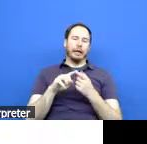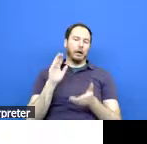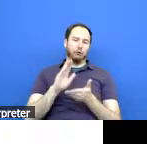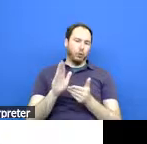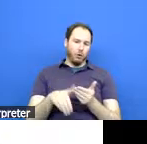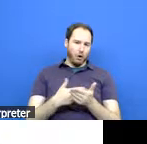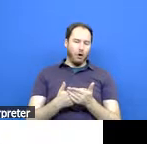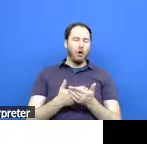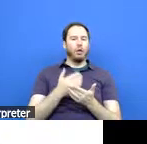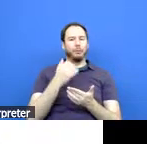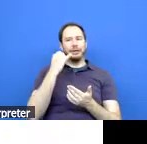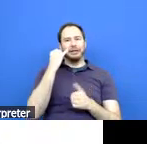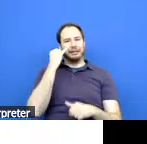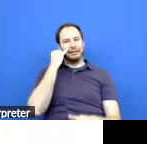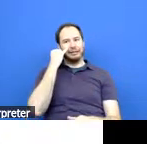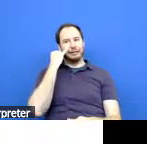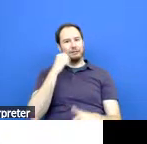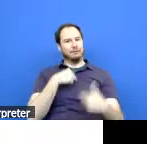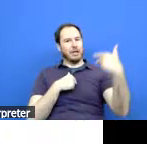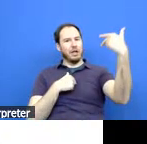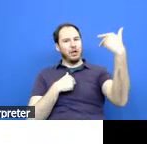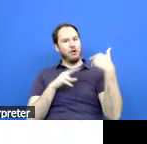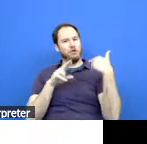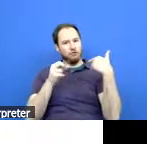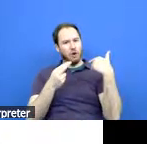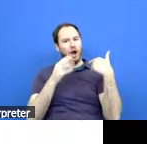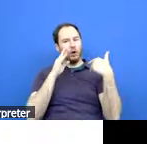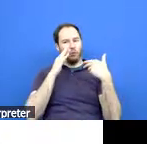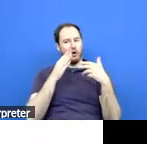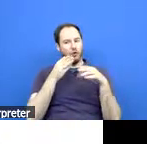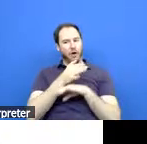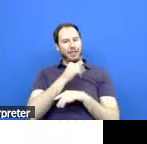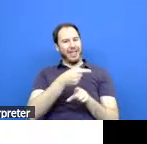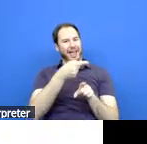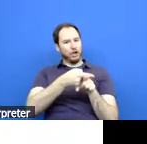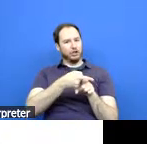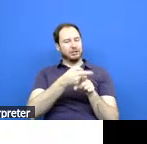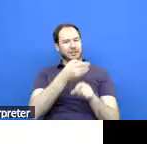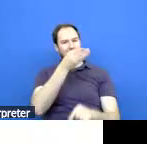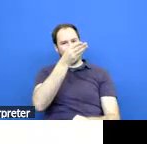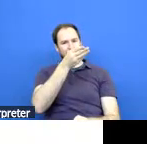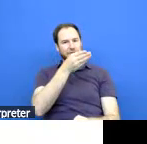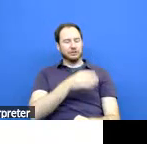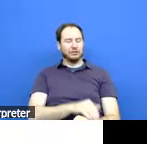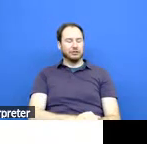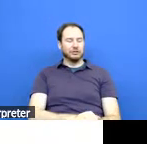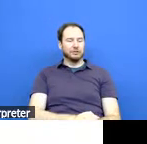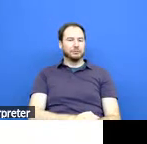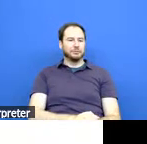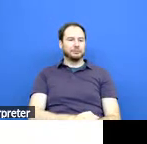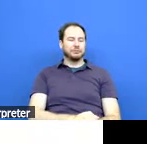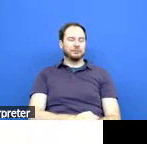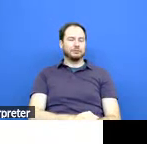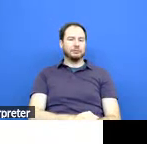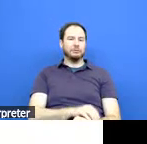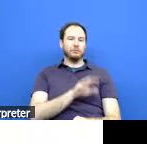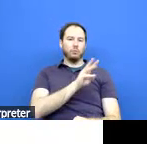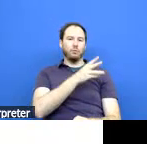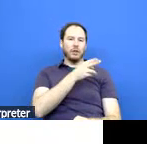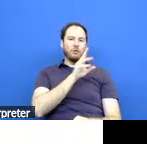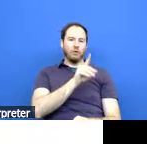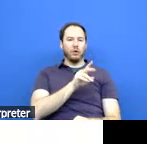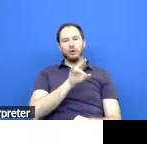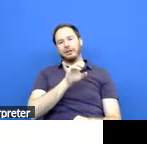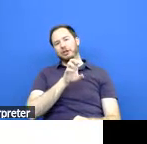obviously if someone's heading down towards Rush, they're going to go through the intersection at Erie Station and West Henrietta Road. But